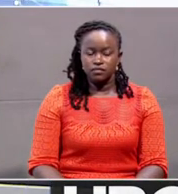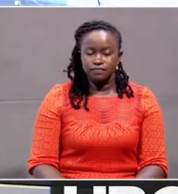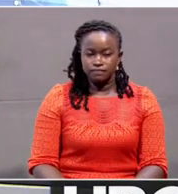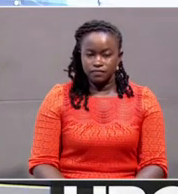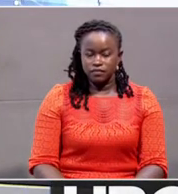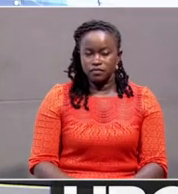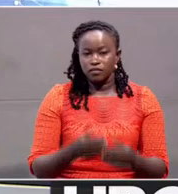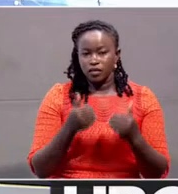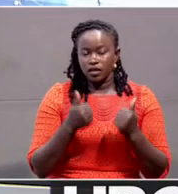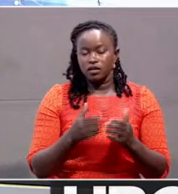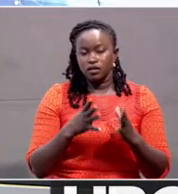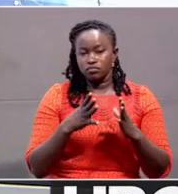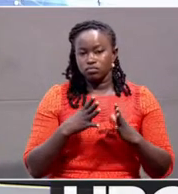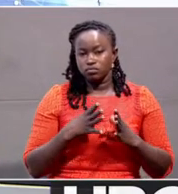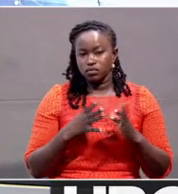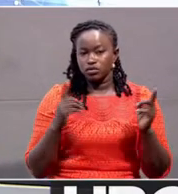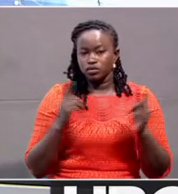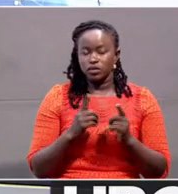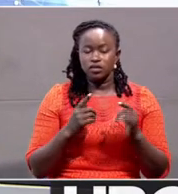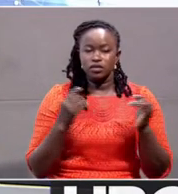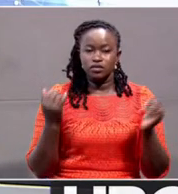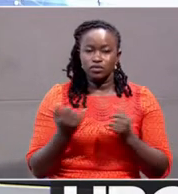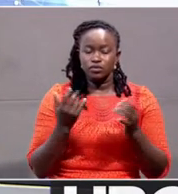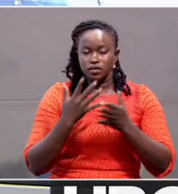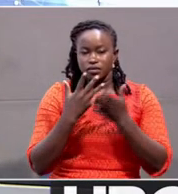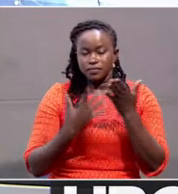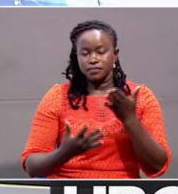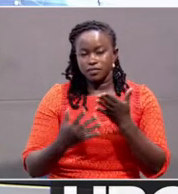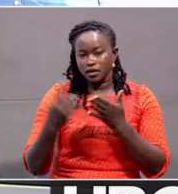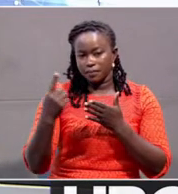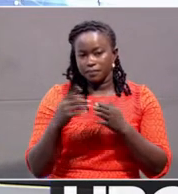A short commercial break, and we'll be back with business news.